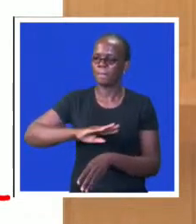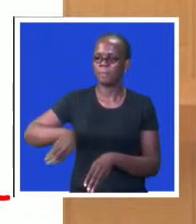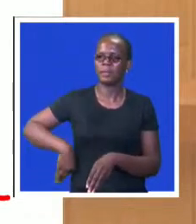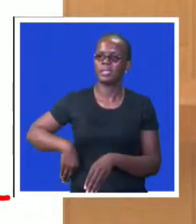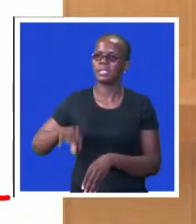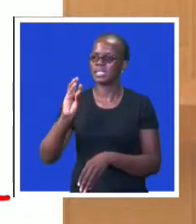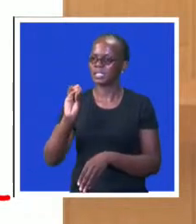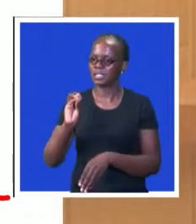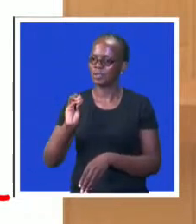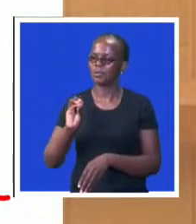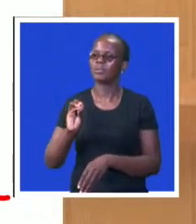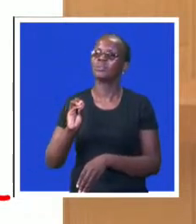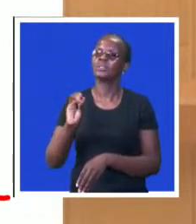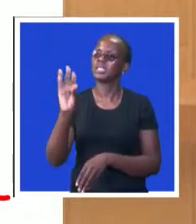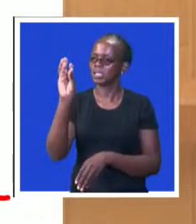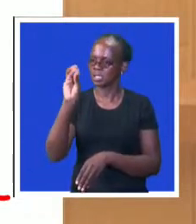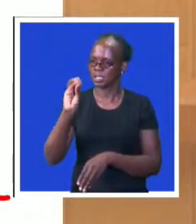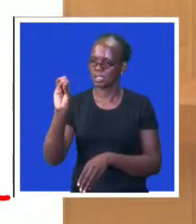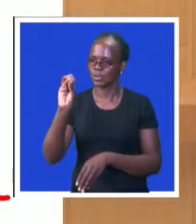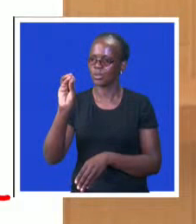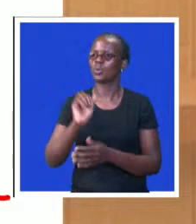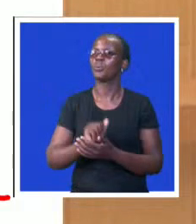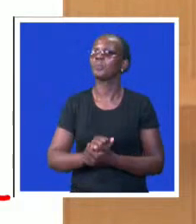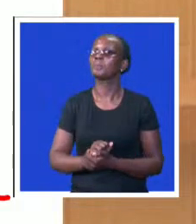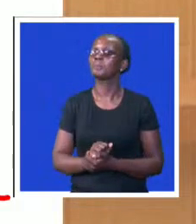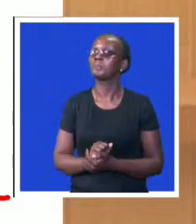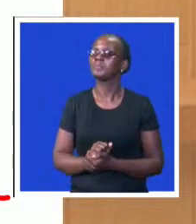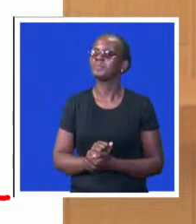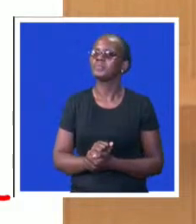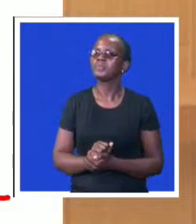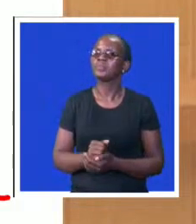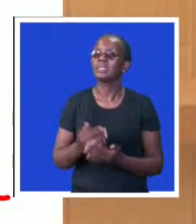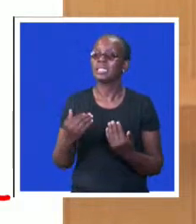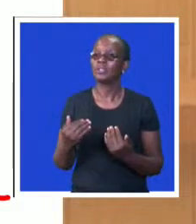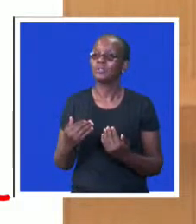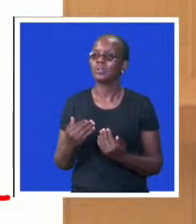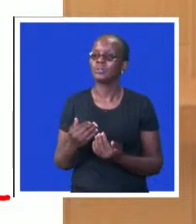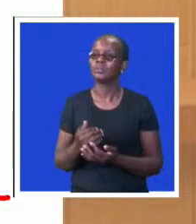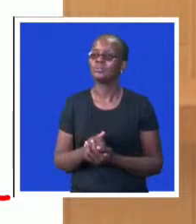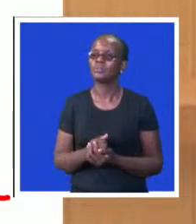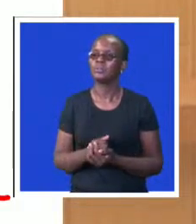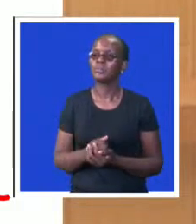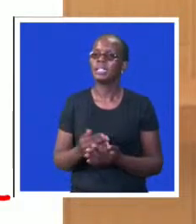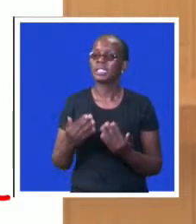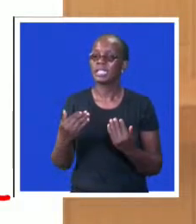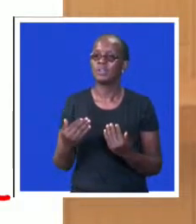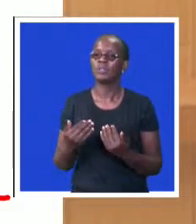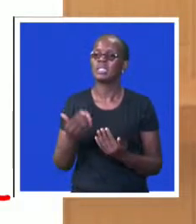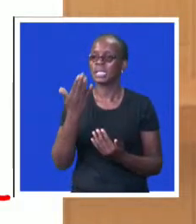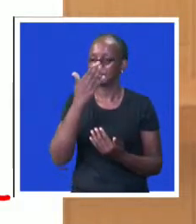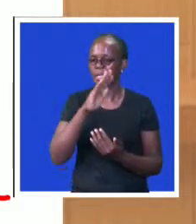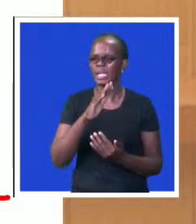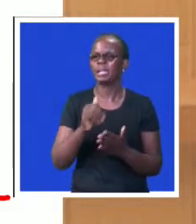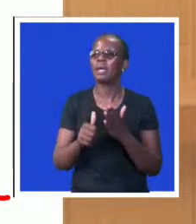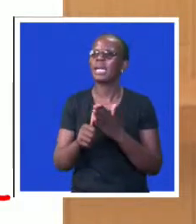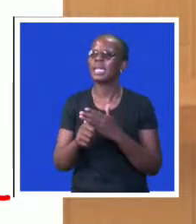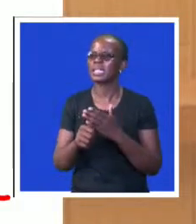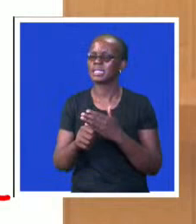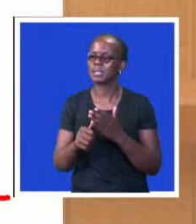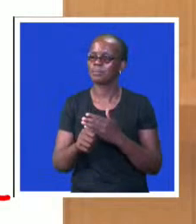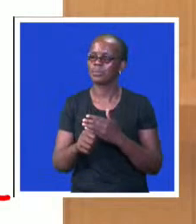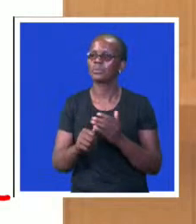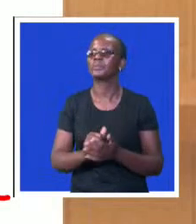0 is 0. This is the end of the example. Of